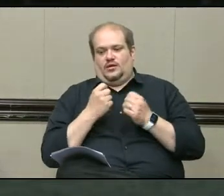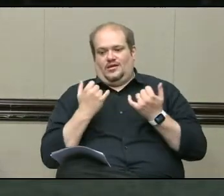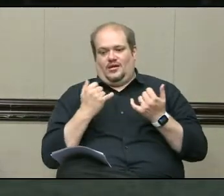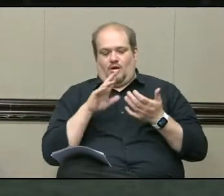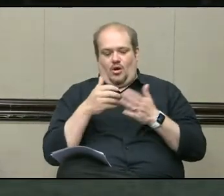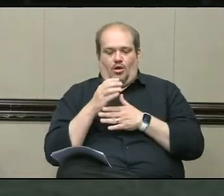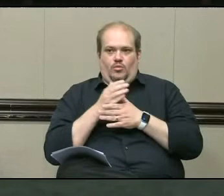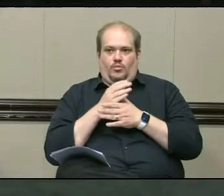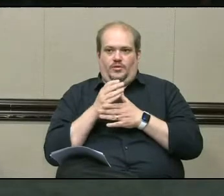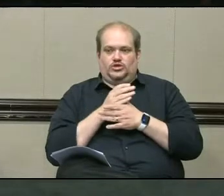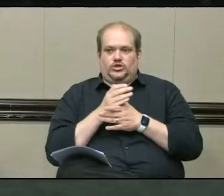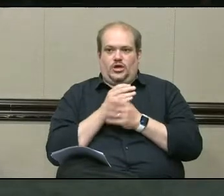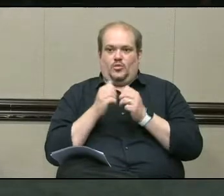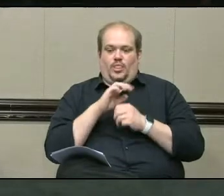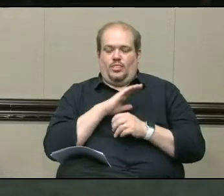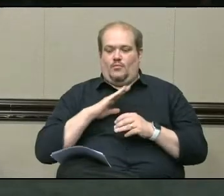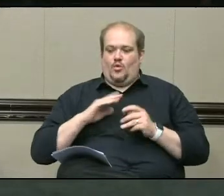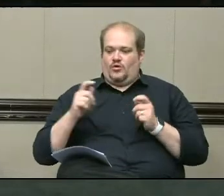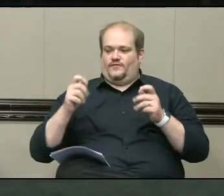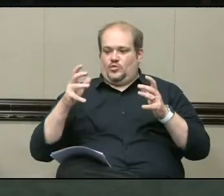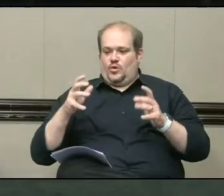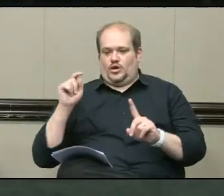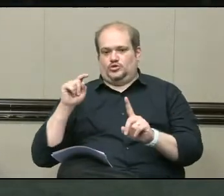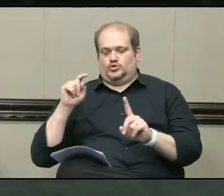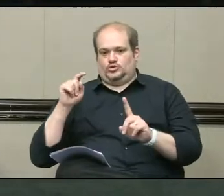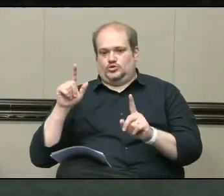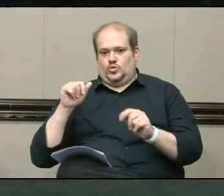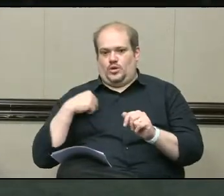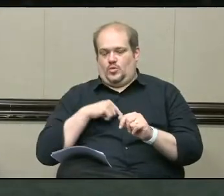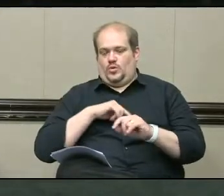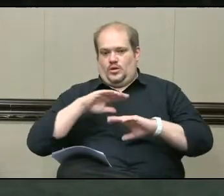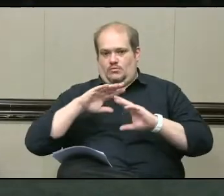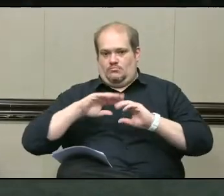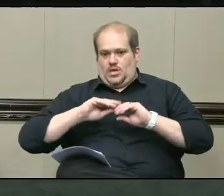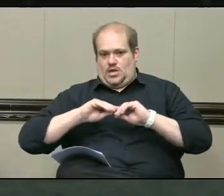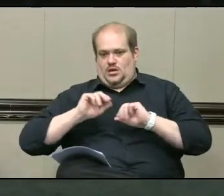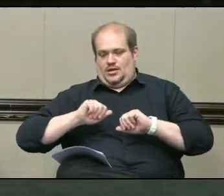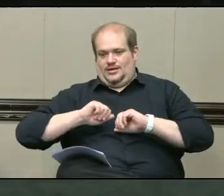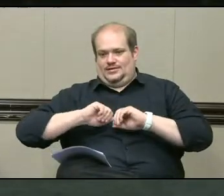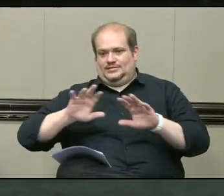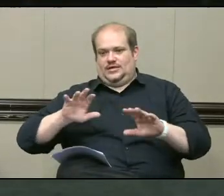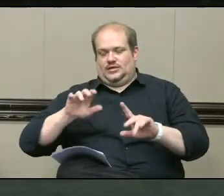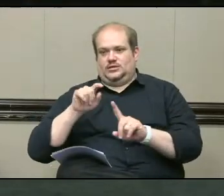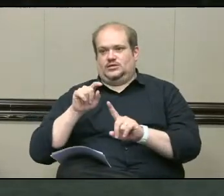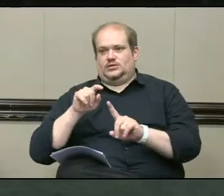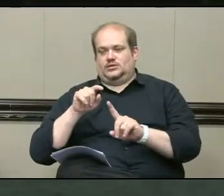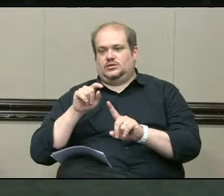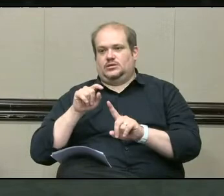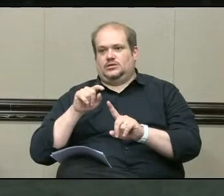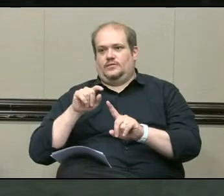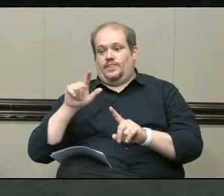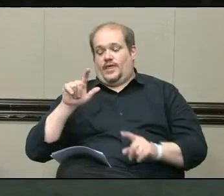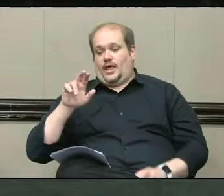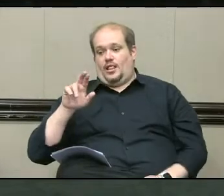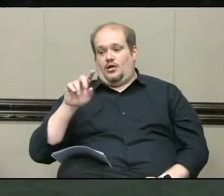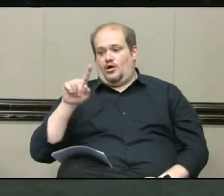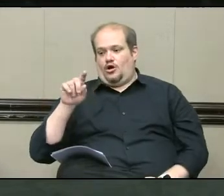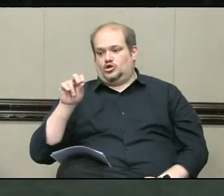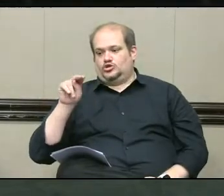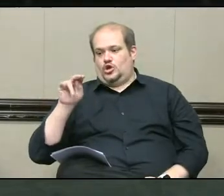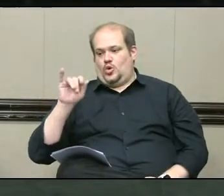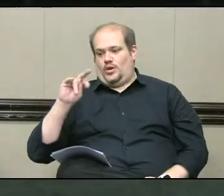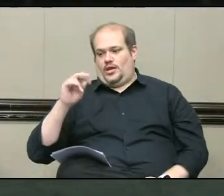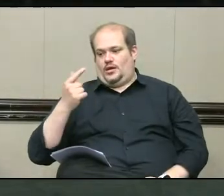all be shared with the Board of Directors when we meet. You can send them to LR Zoning,